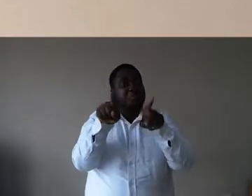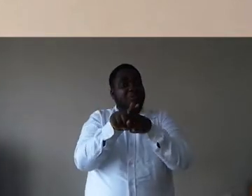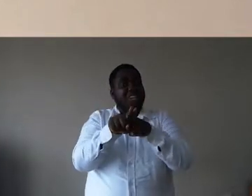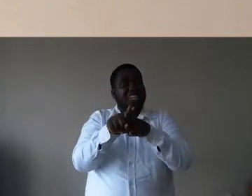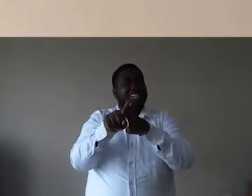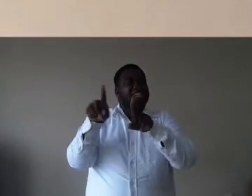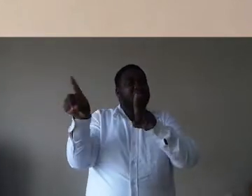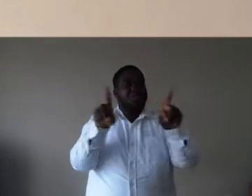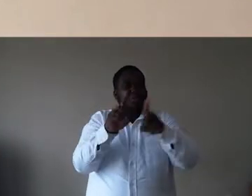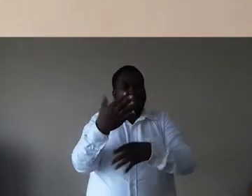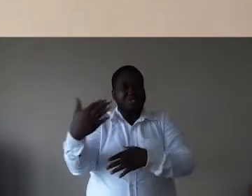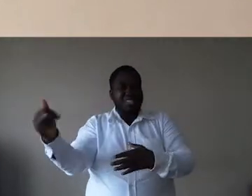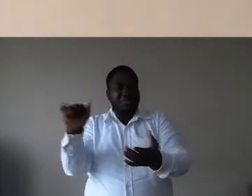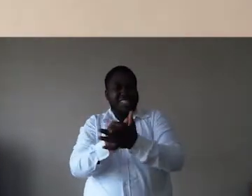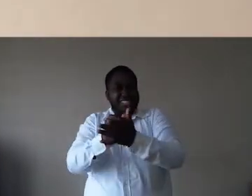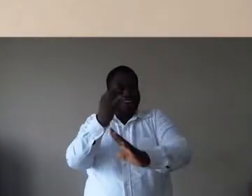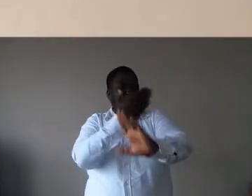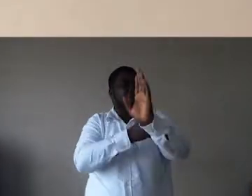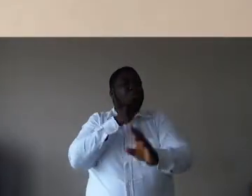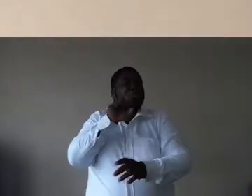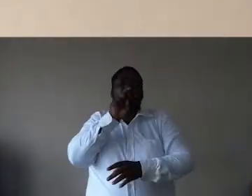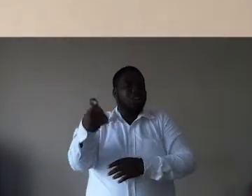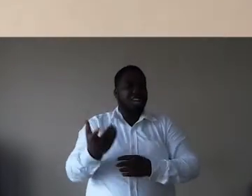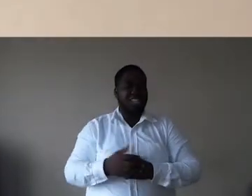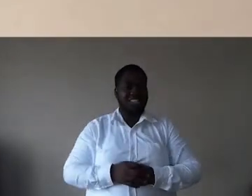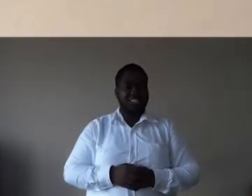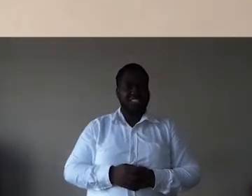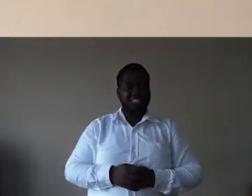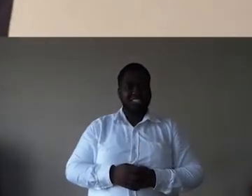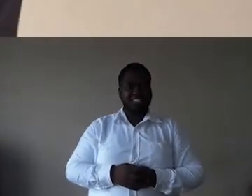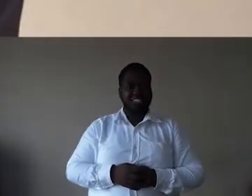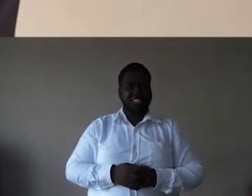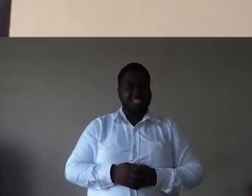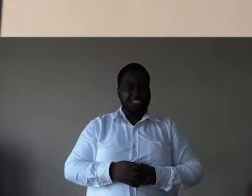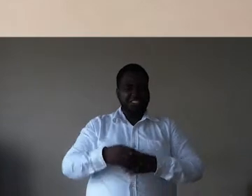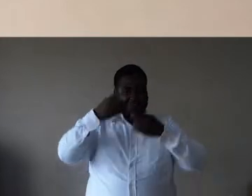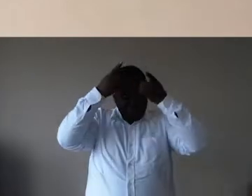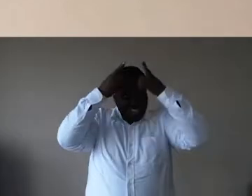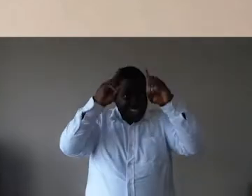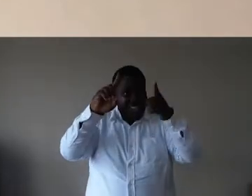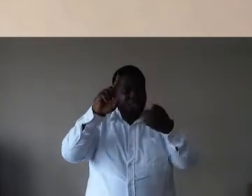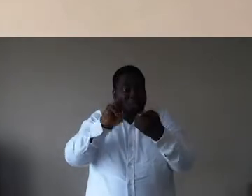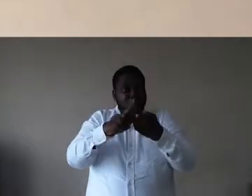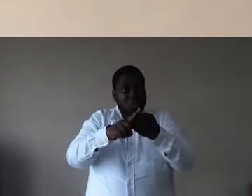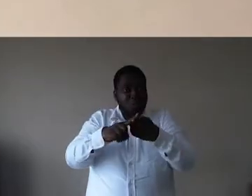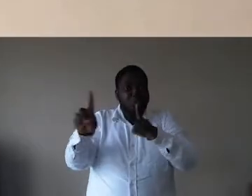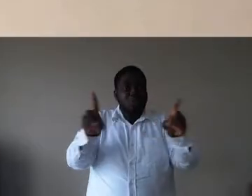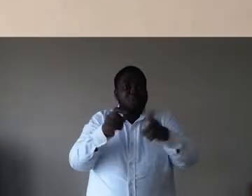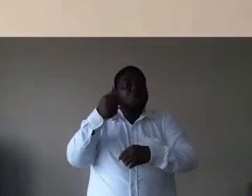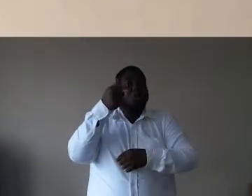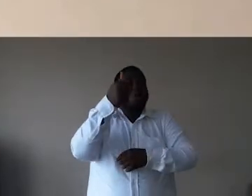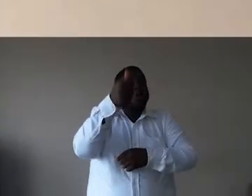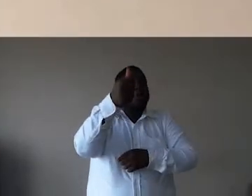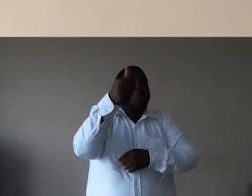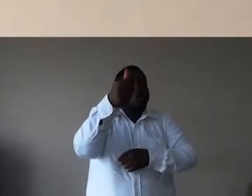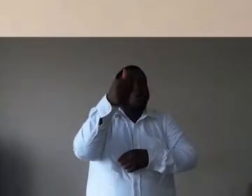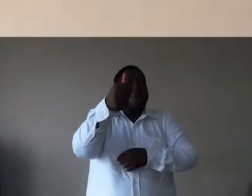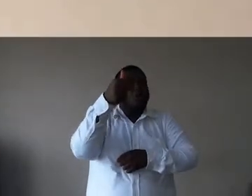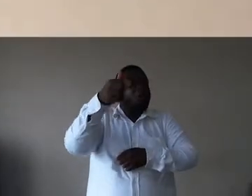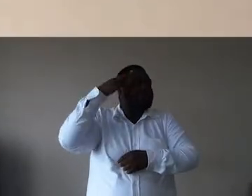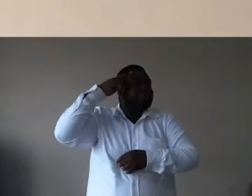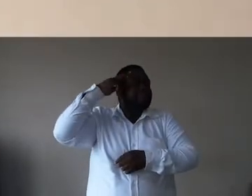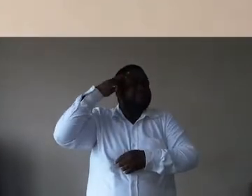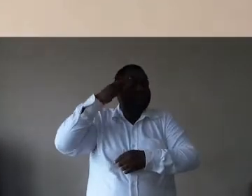of times, a lot of us do so many things that are beautiful. We want to serve God. We want to worship God with the things that we have. That is